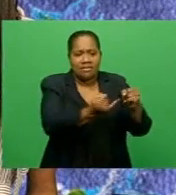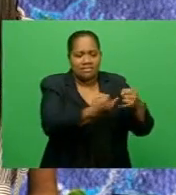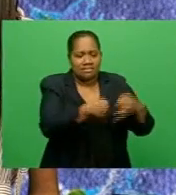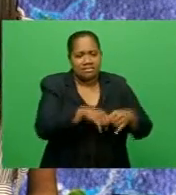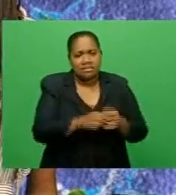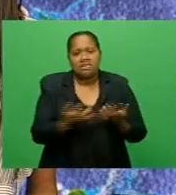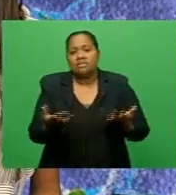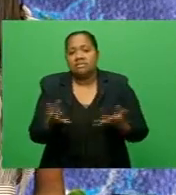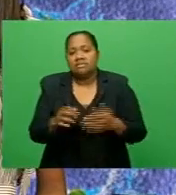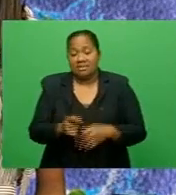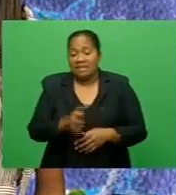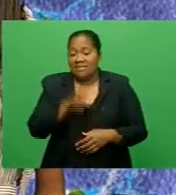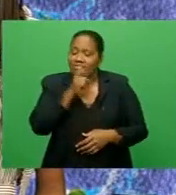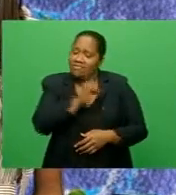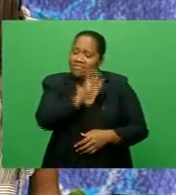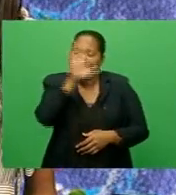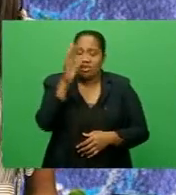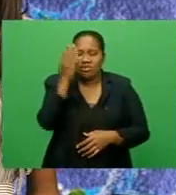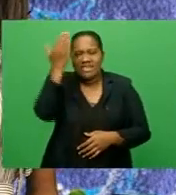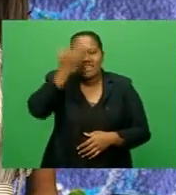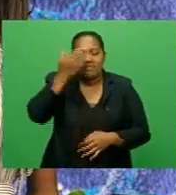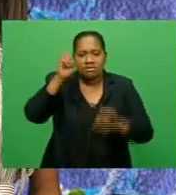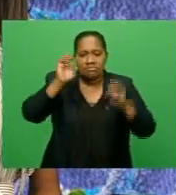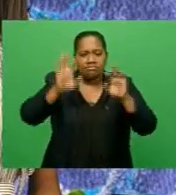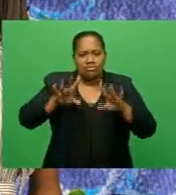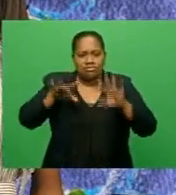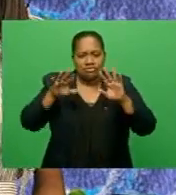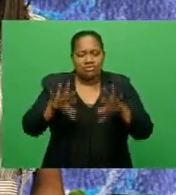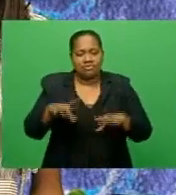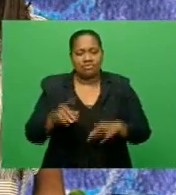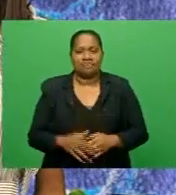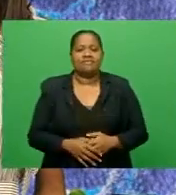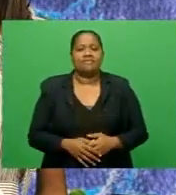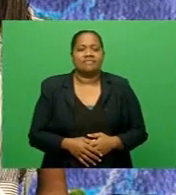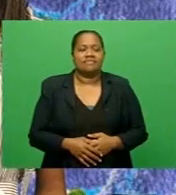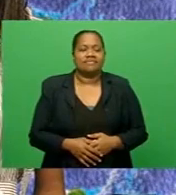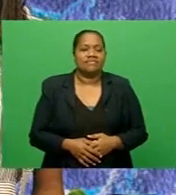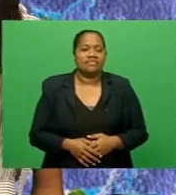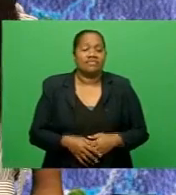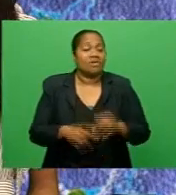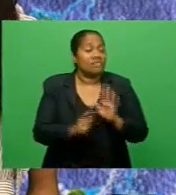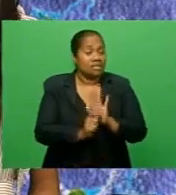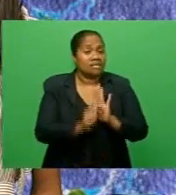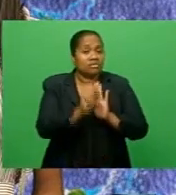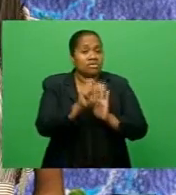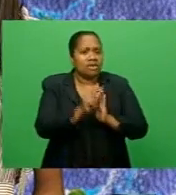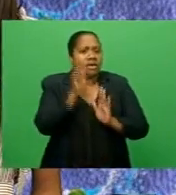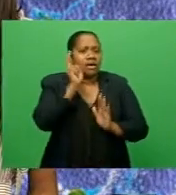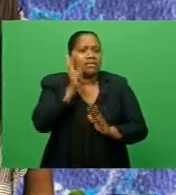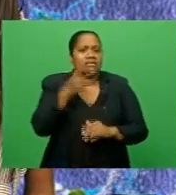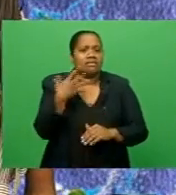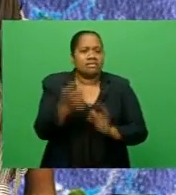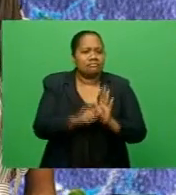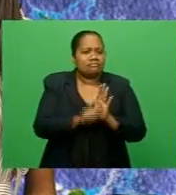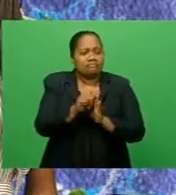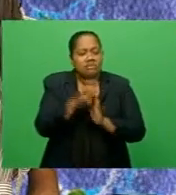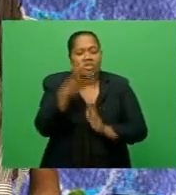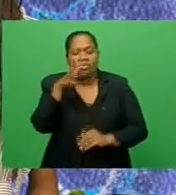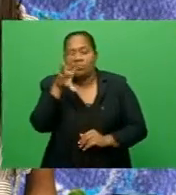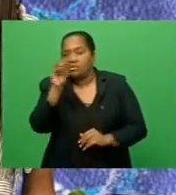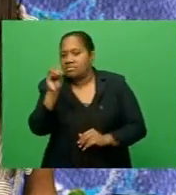from afternoon or evening showers and isolated thunderstorms. For temperatures, we will again have temps hitting the